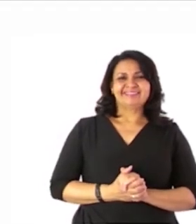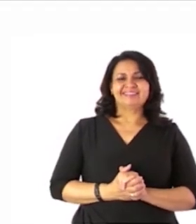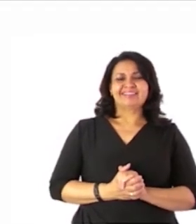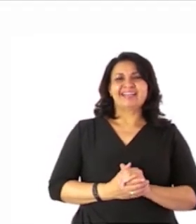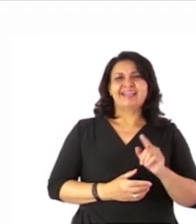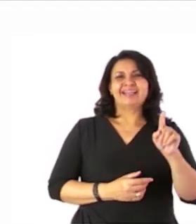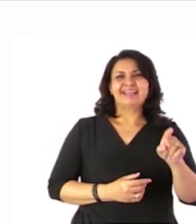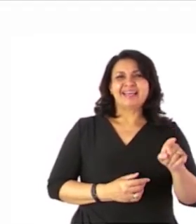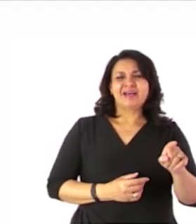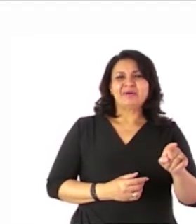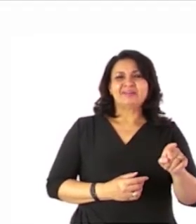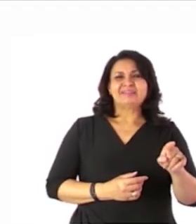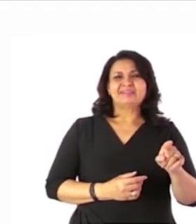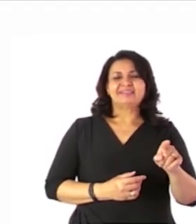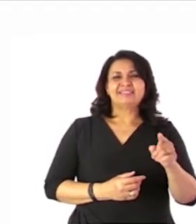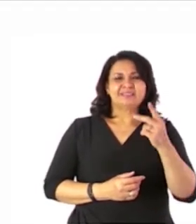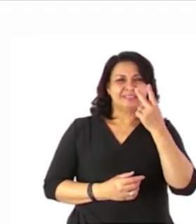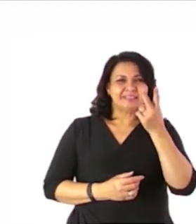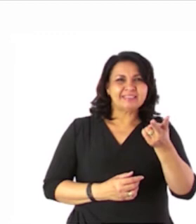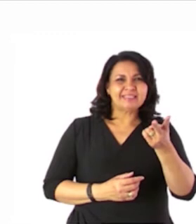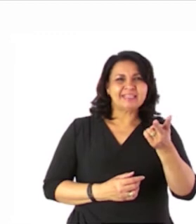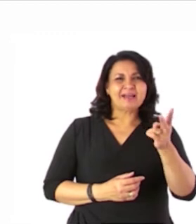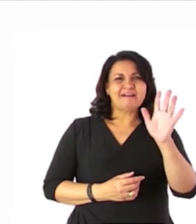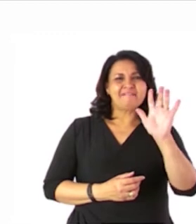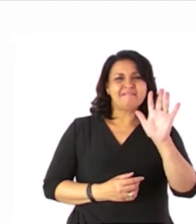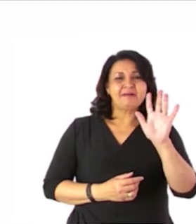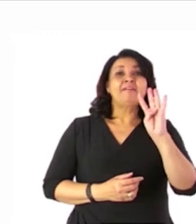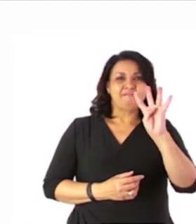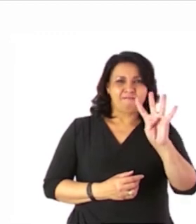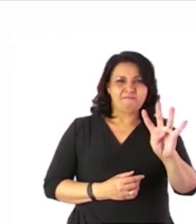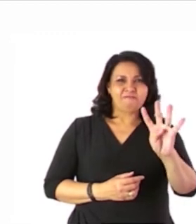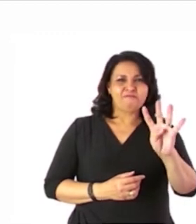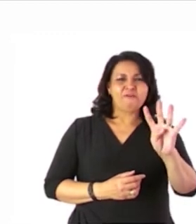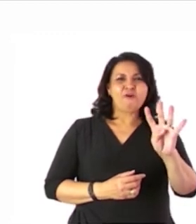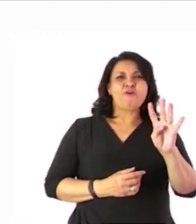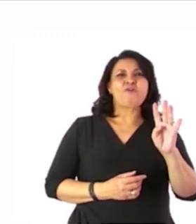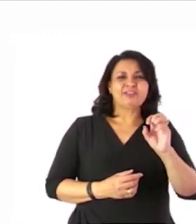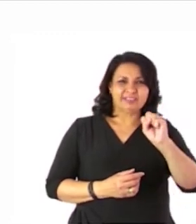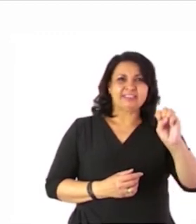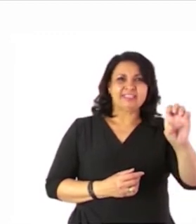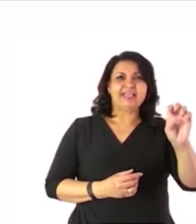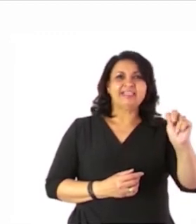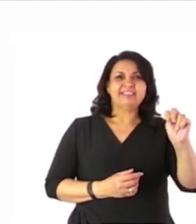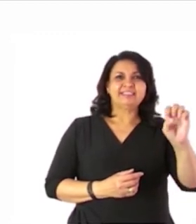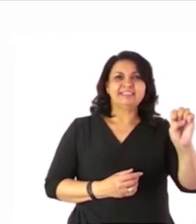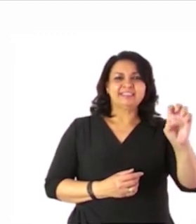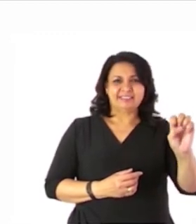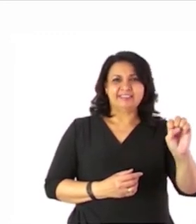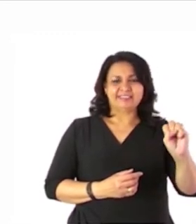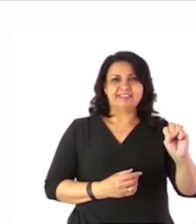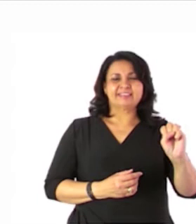Here we find our 4 senses. Now, in the